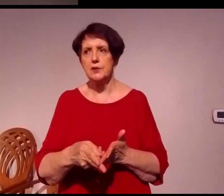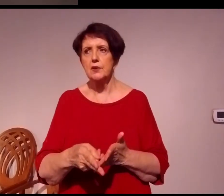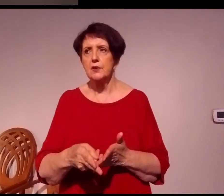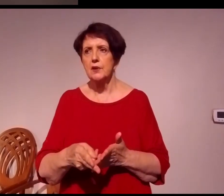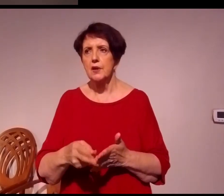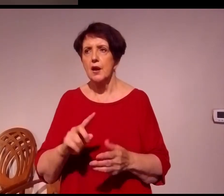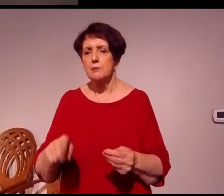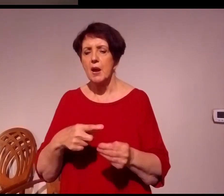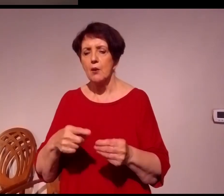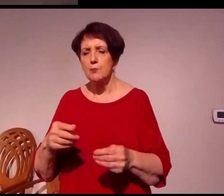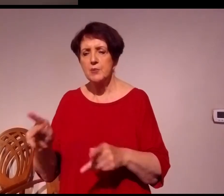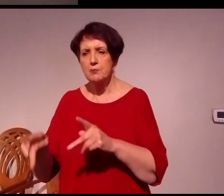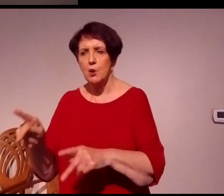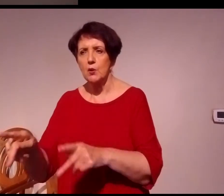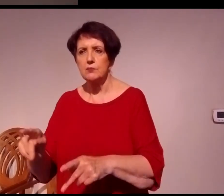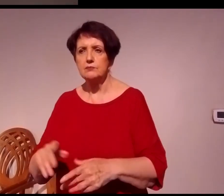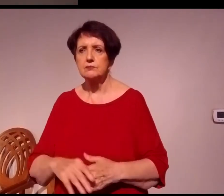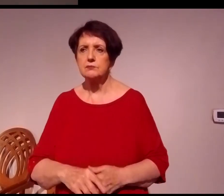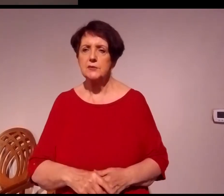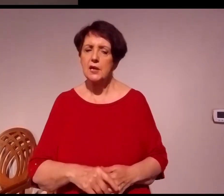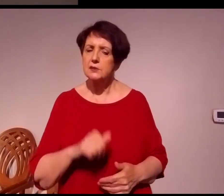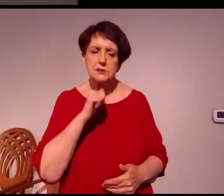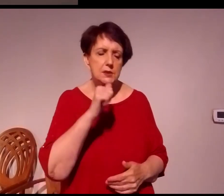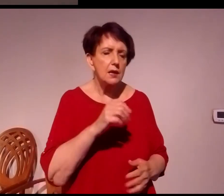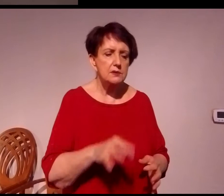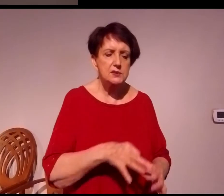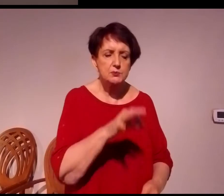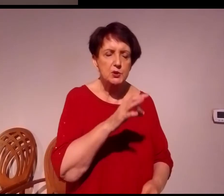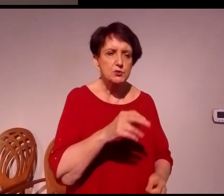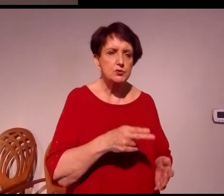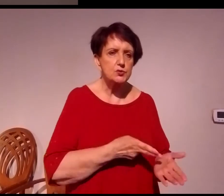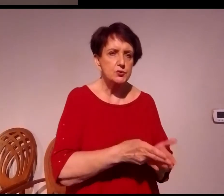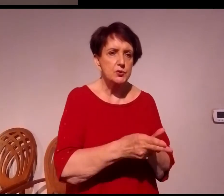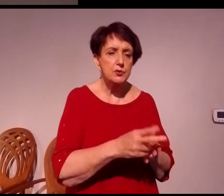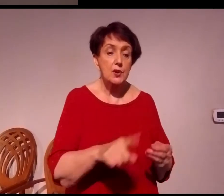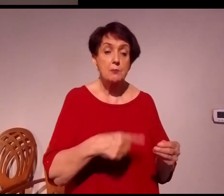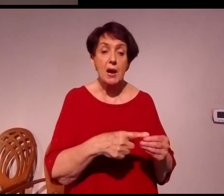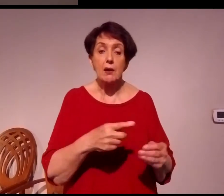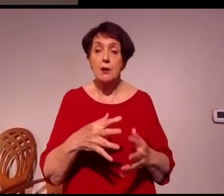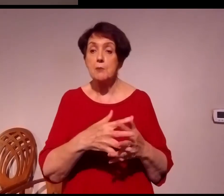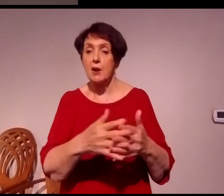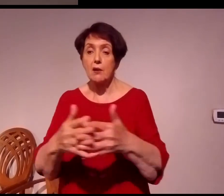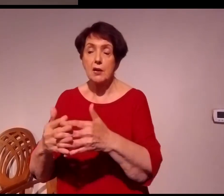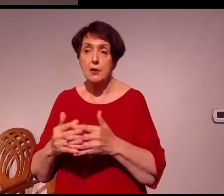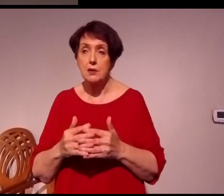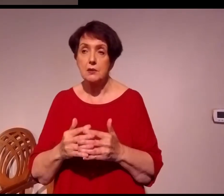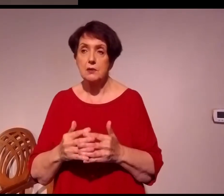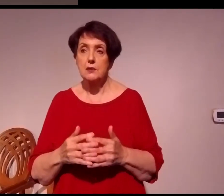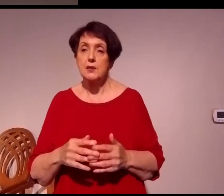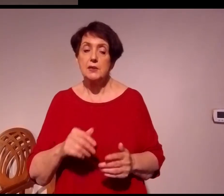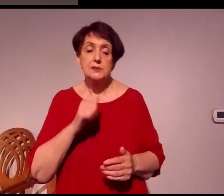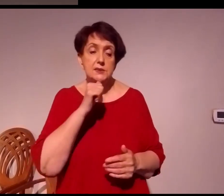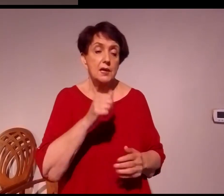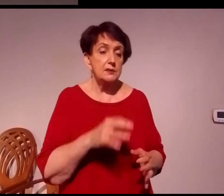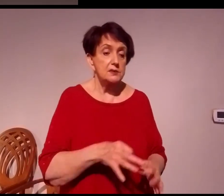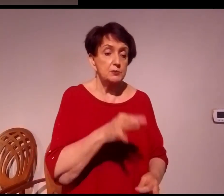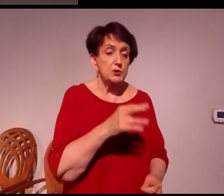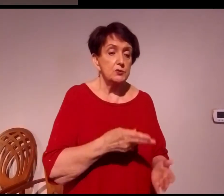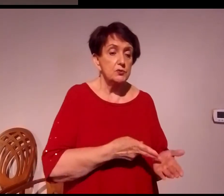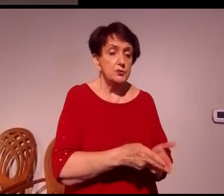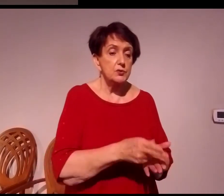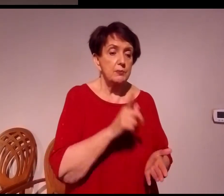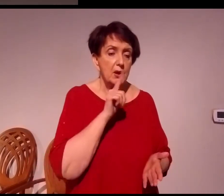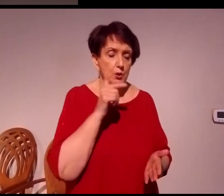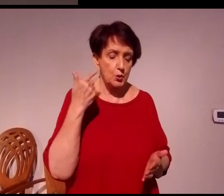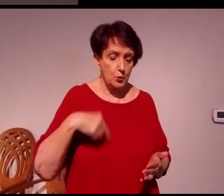human beings. This is not the spiritual truth about America. This is not the spiritual truth about who we are. This is not how we